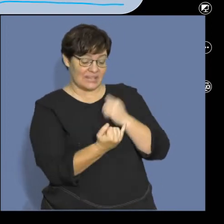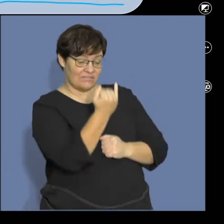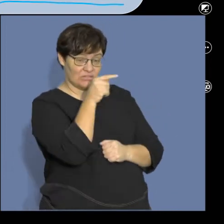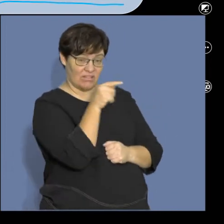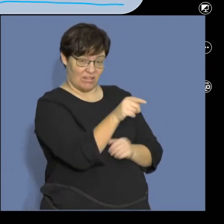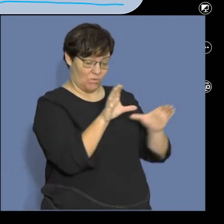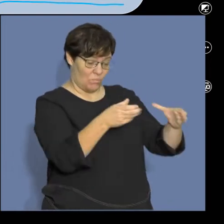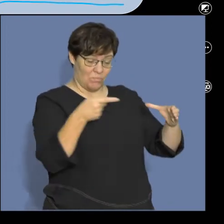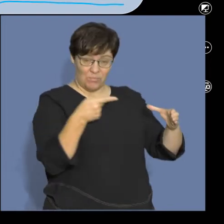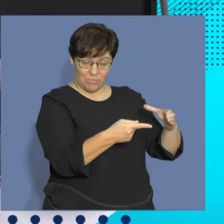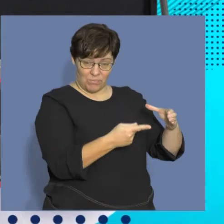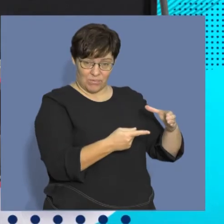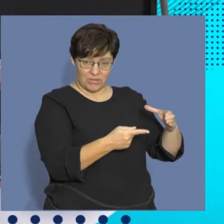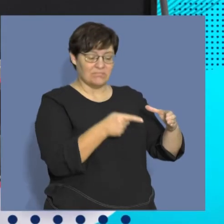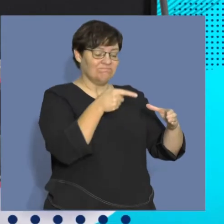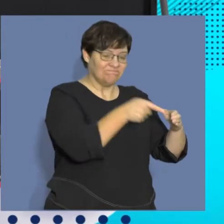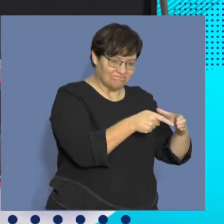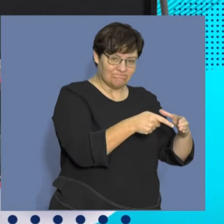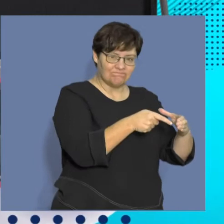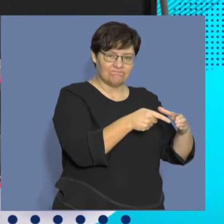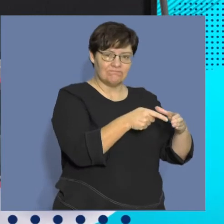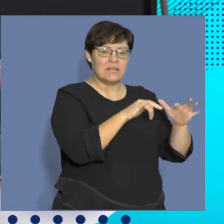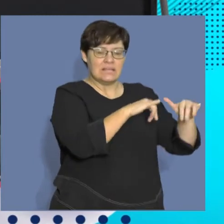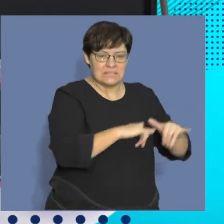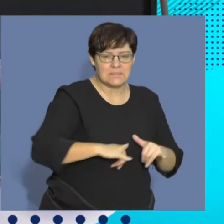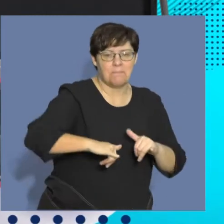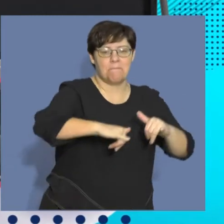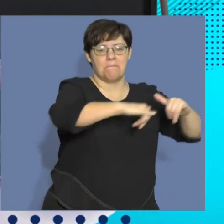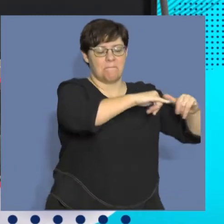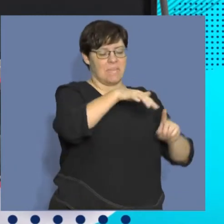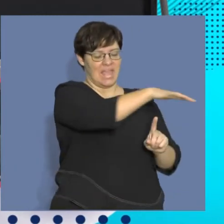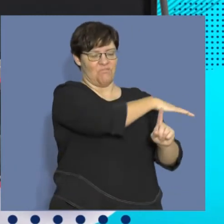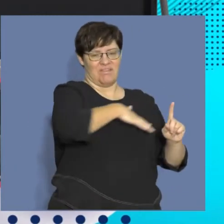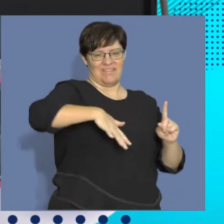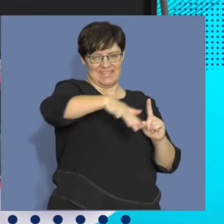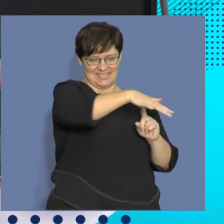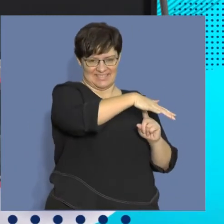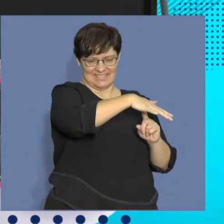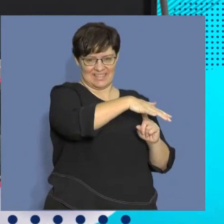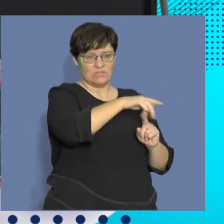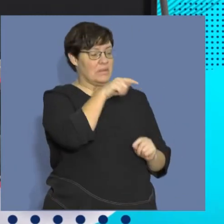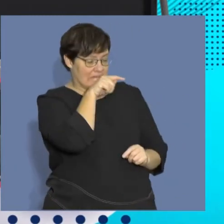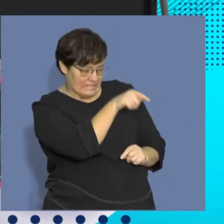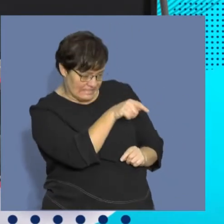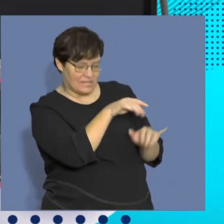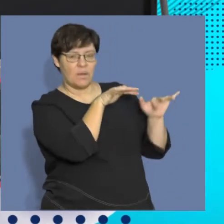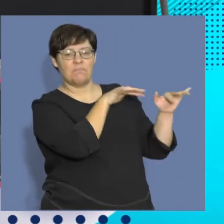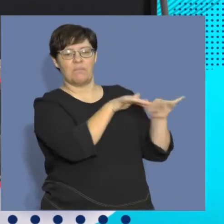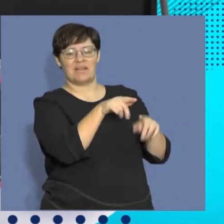individuals of the species must live in the same area in order for it to